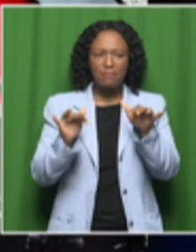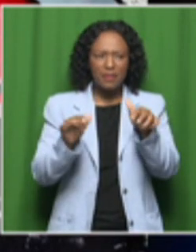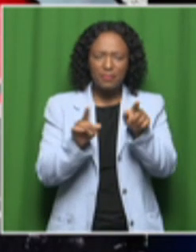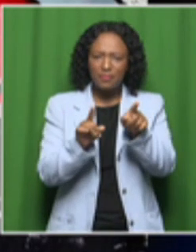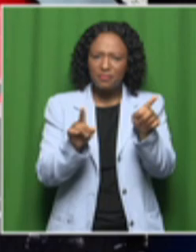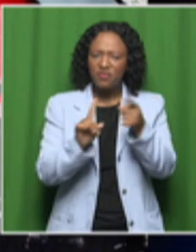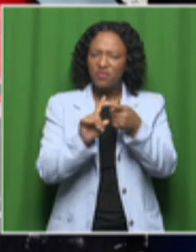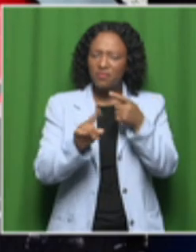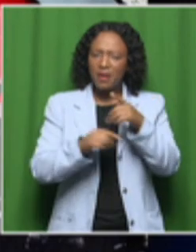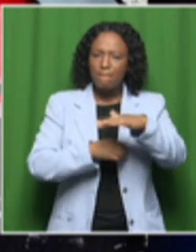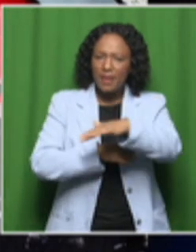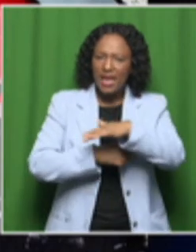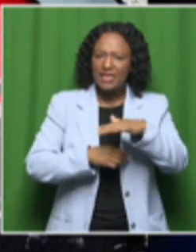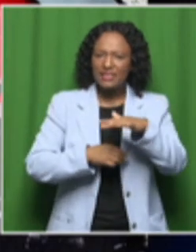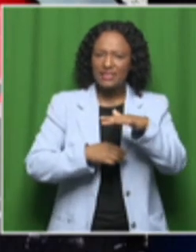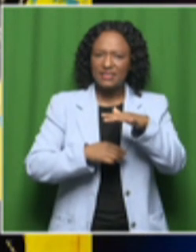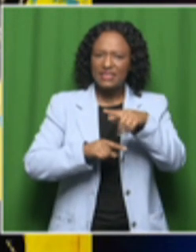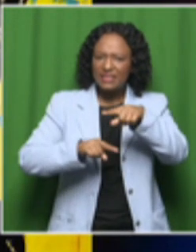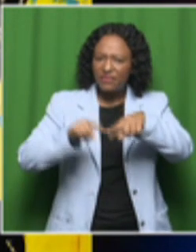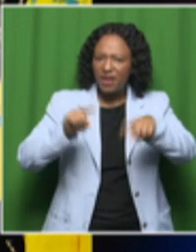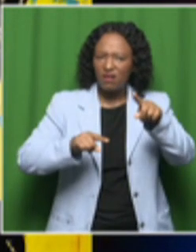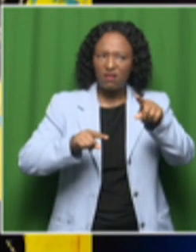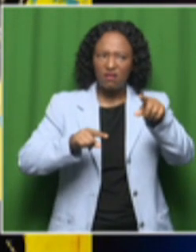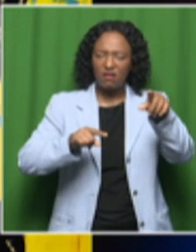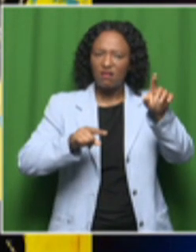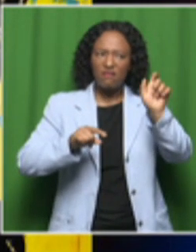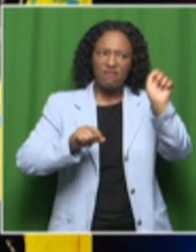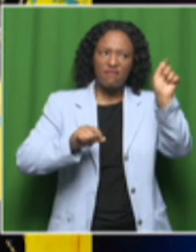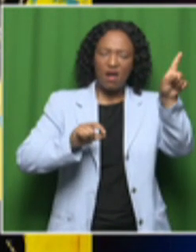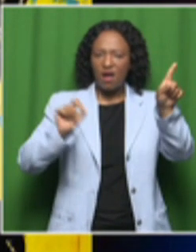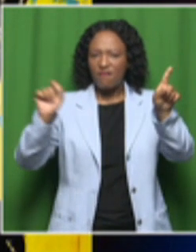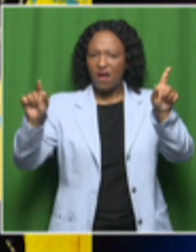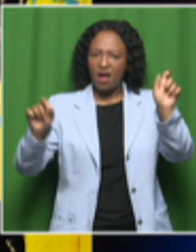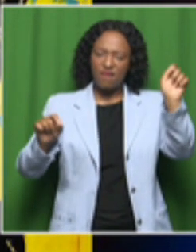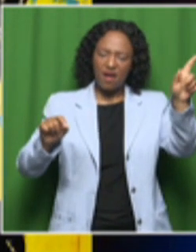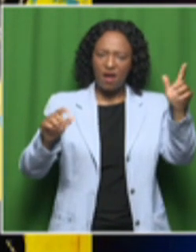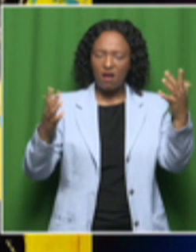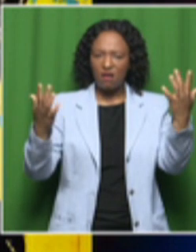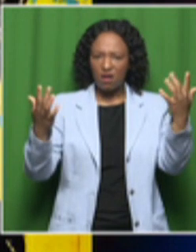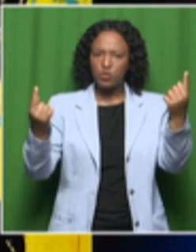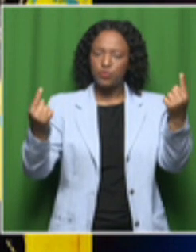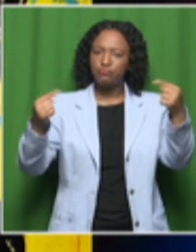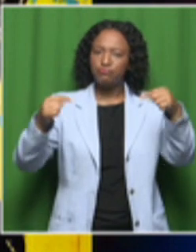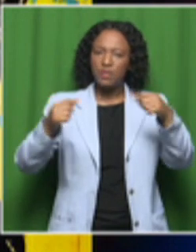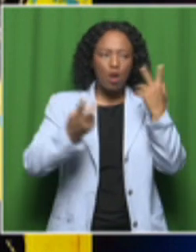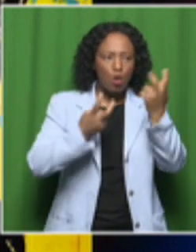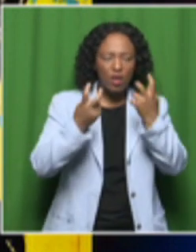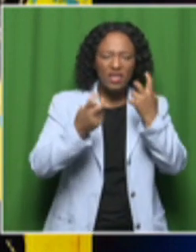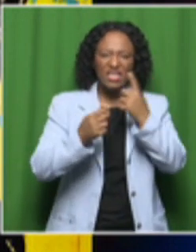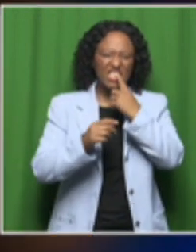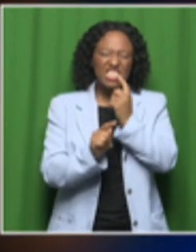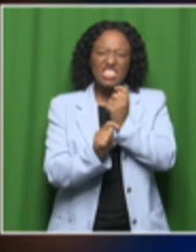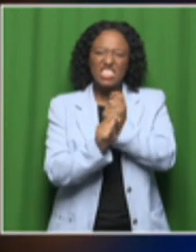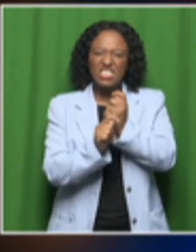different places, but they are able to take like these lost and found pieces of corrugated iron and build communities as